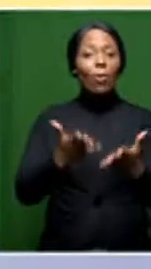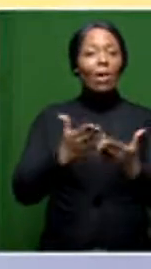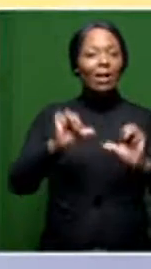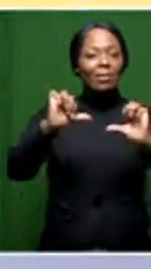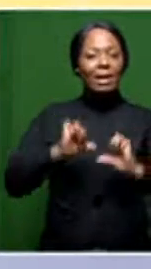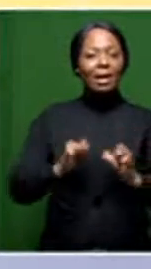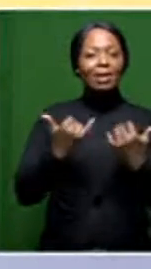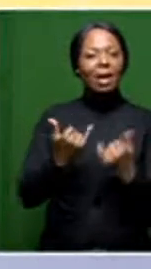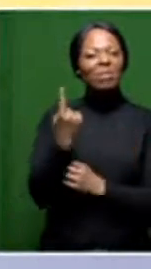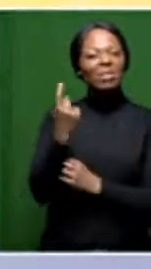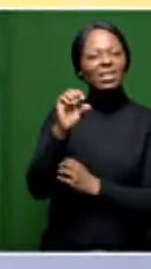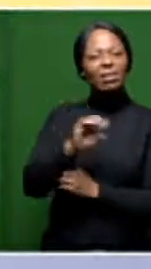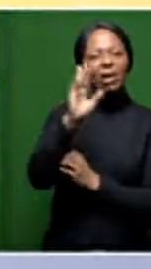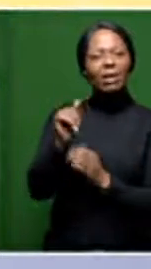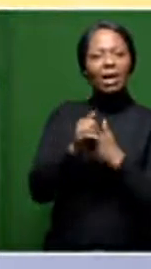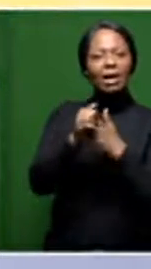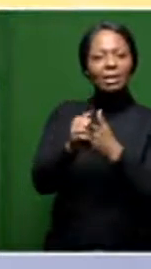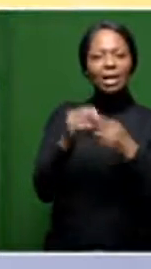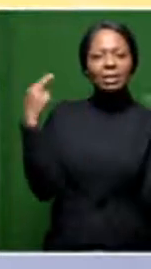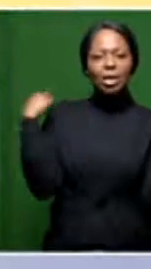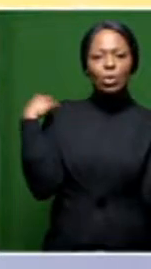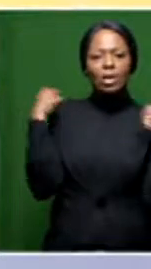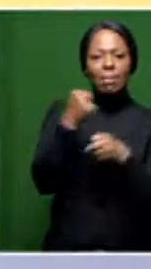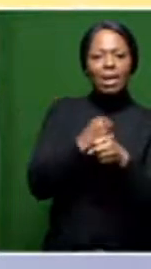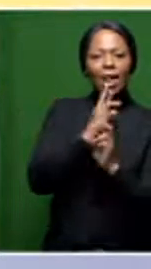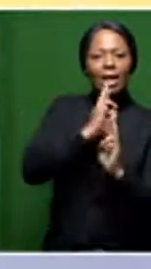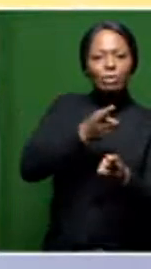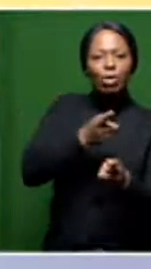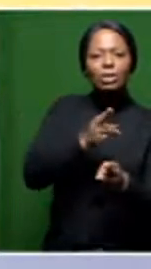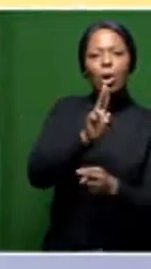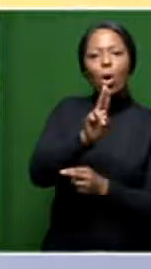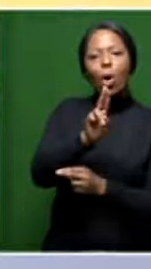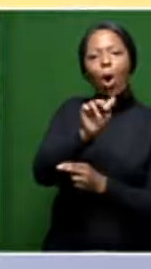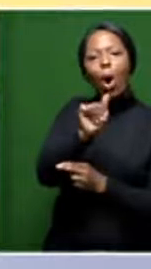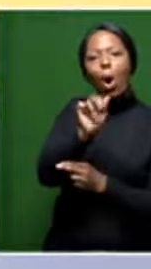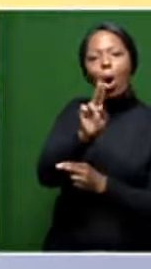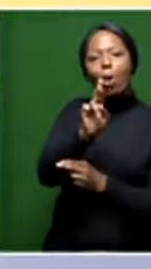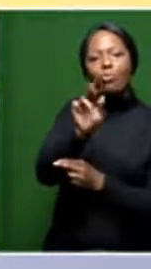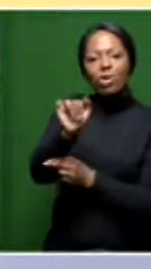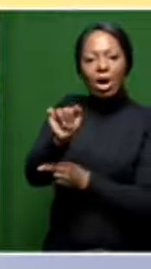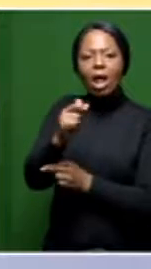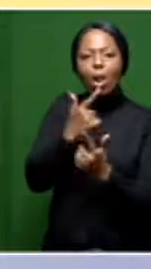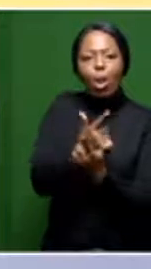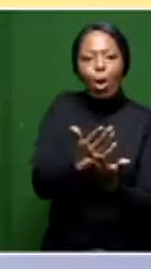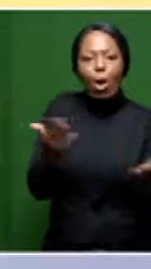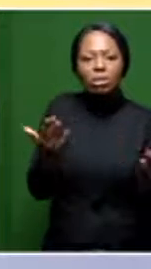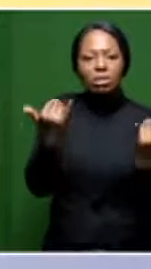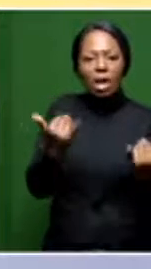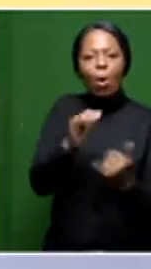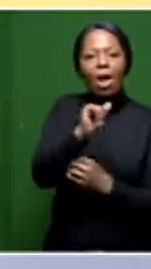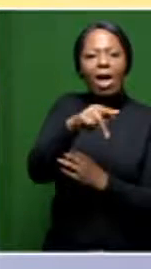Welcome back. Now, one of South Africa's leading security and medical response marketplace, Aura, has recently launched a convenient